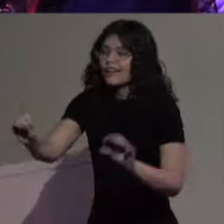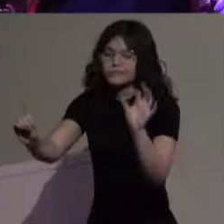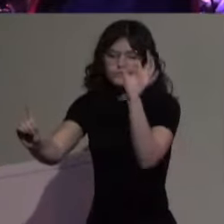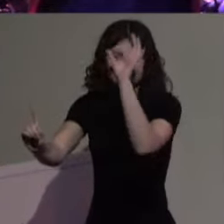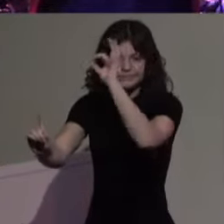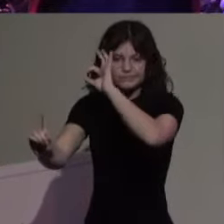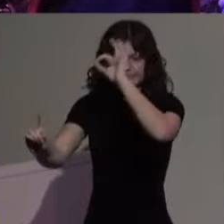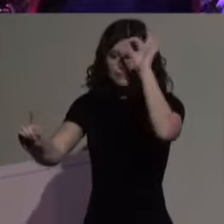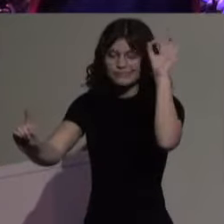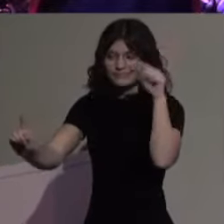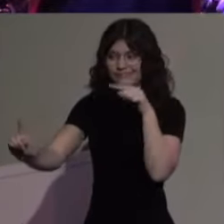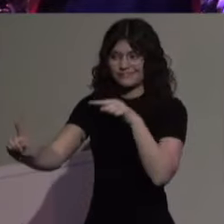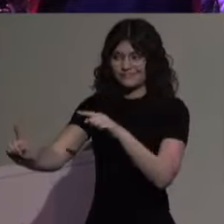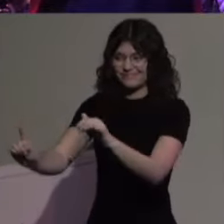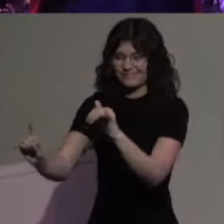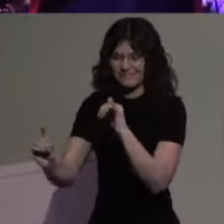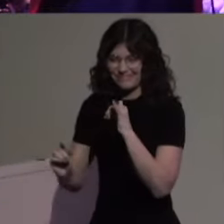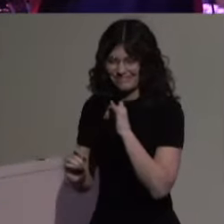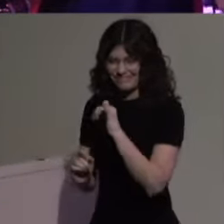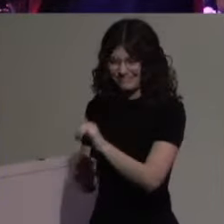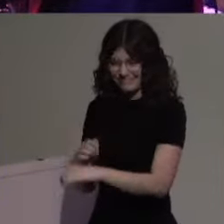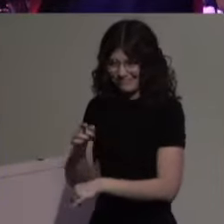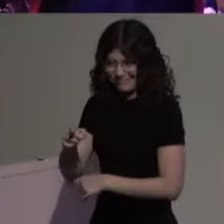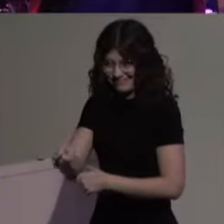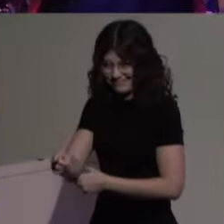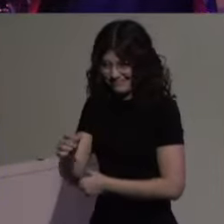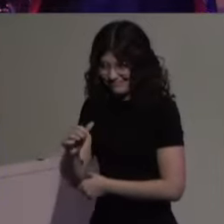Isn't he a bit like you?